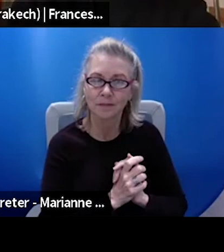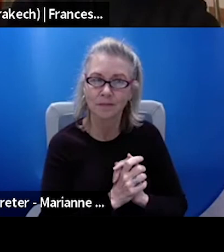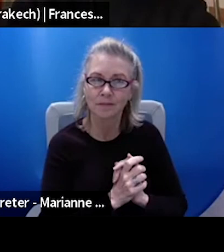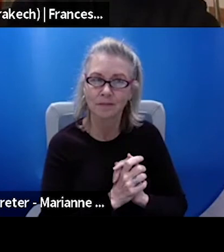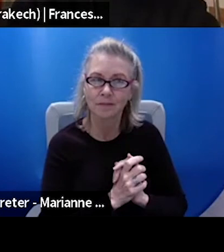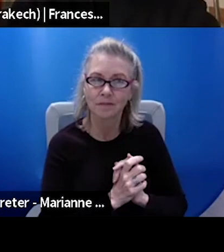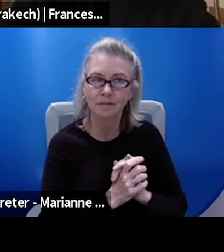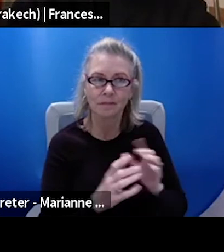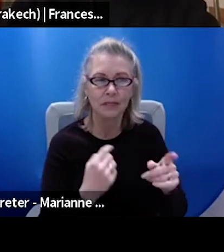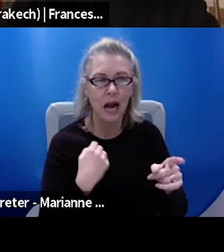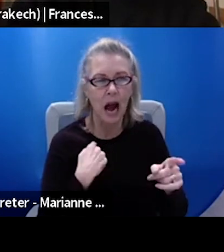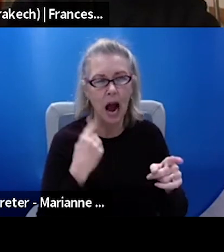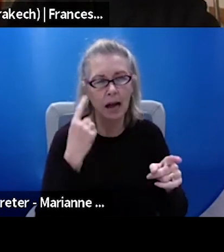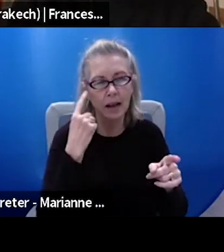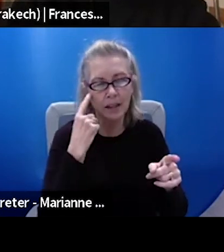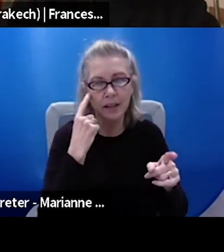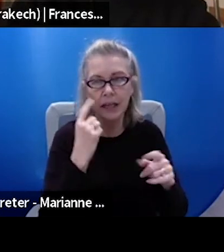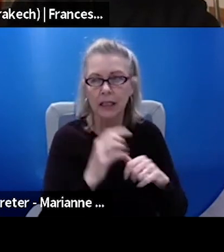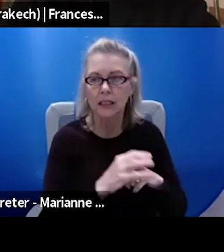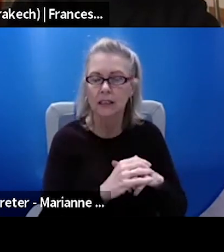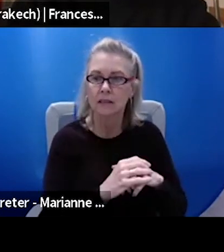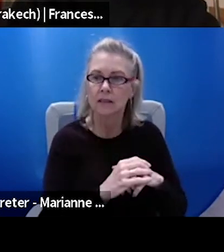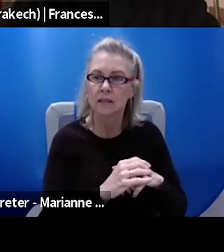I think that the